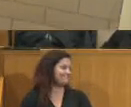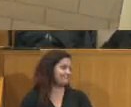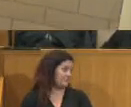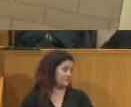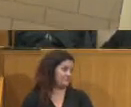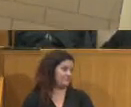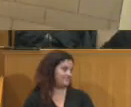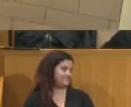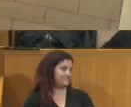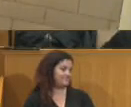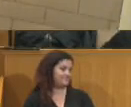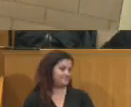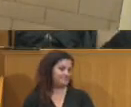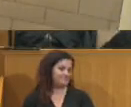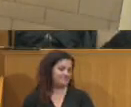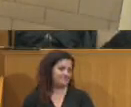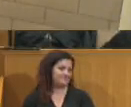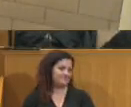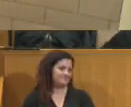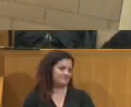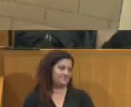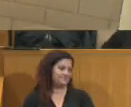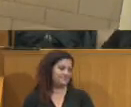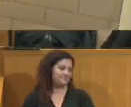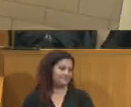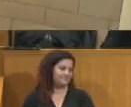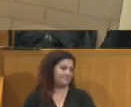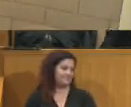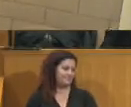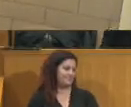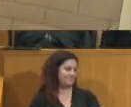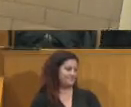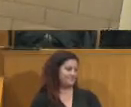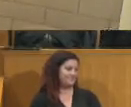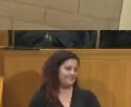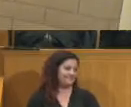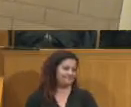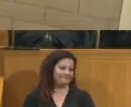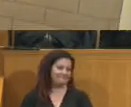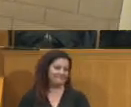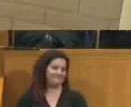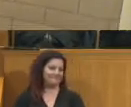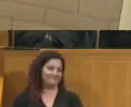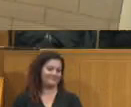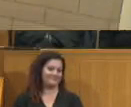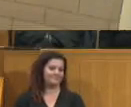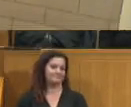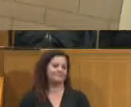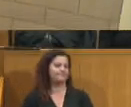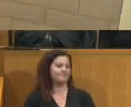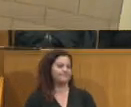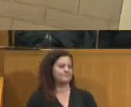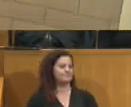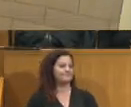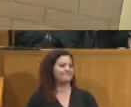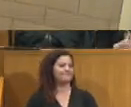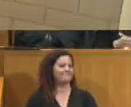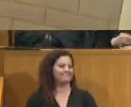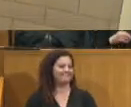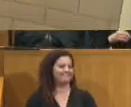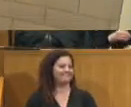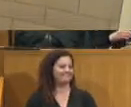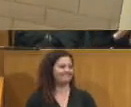way alongside of my council colleagues. I could not have done any of this without my family, some of who have joined me tonight,